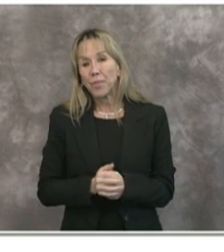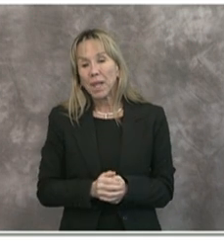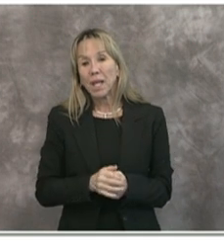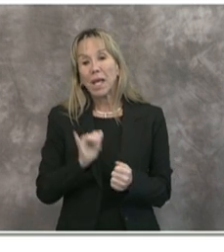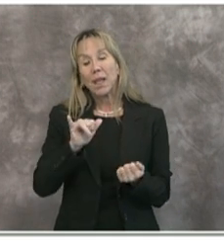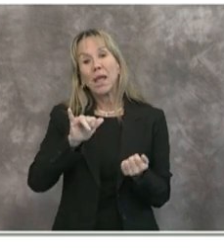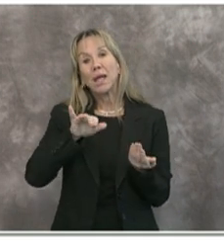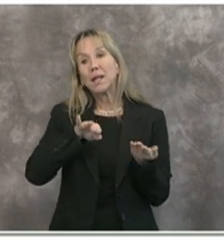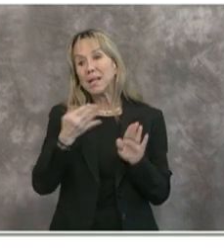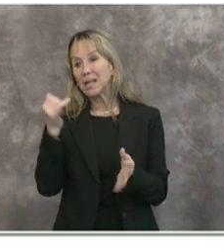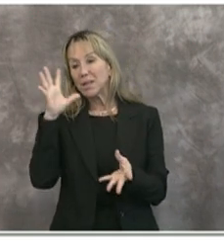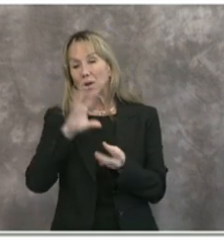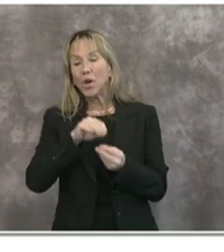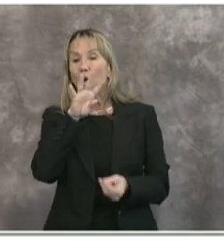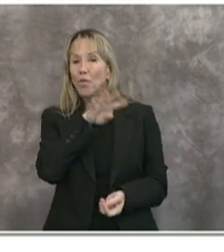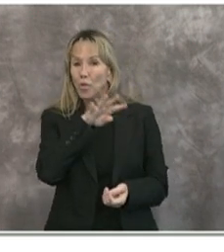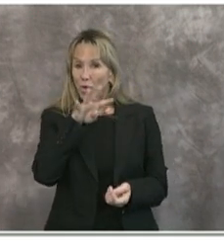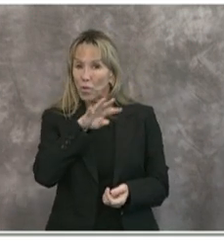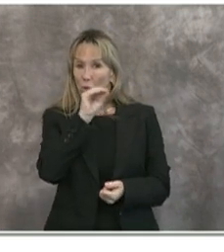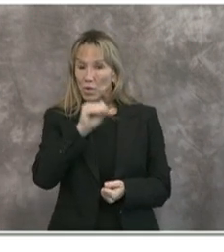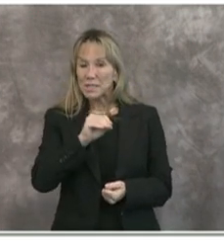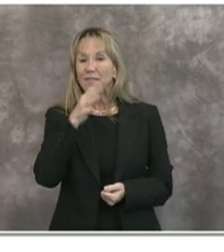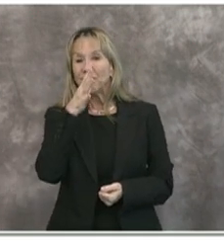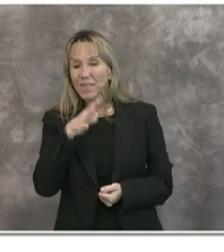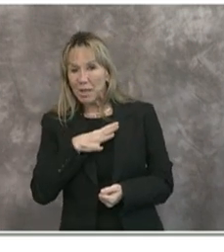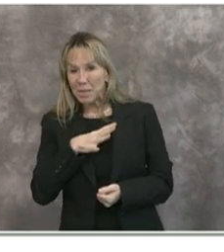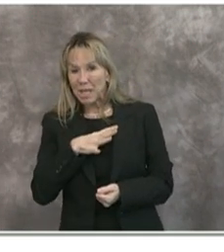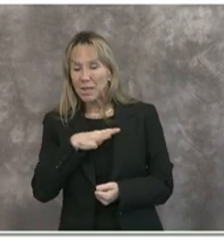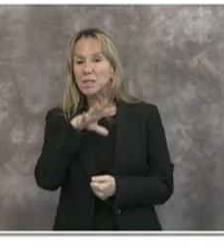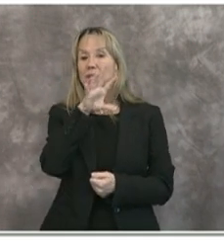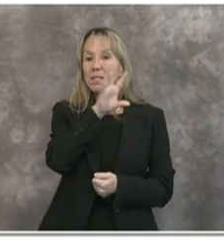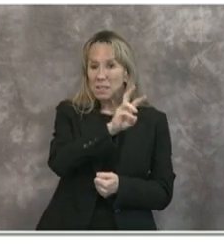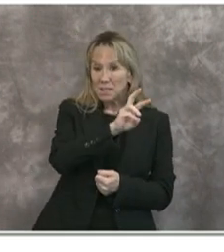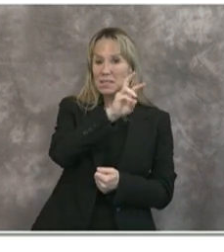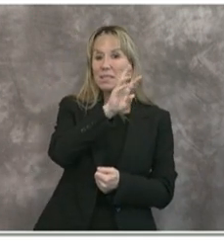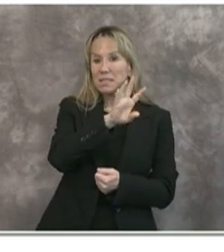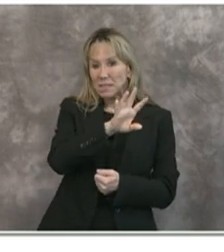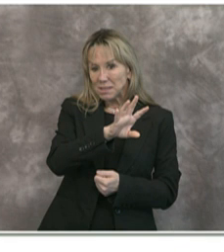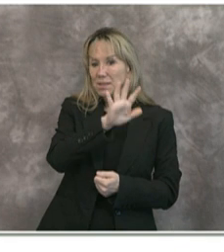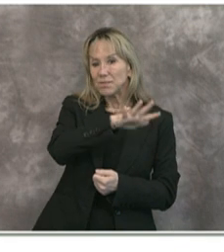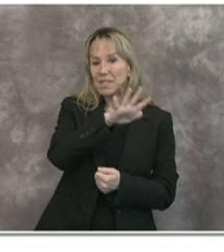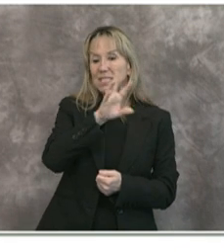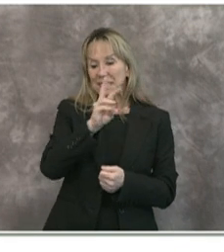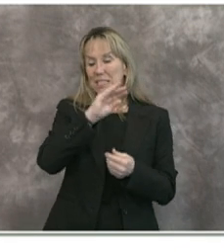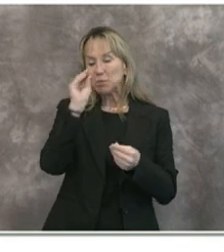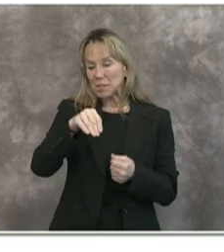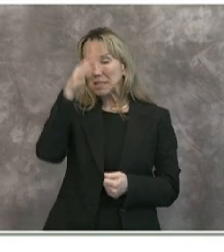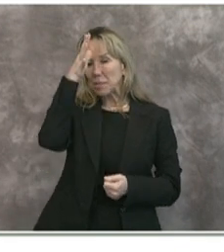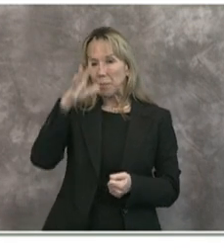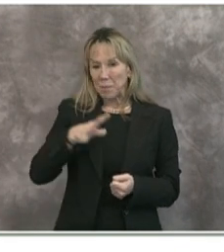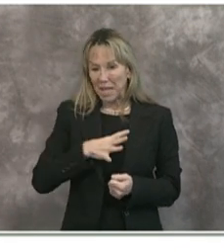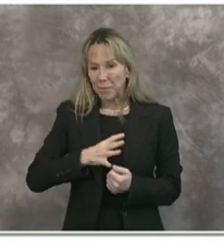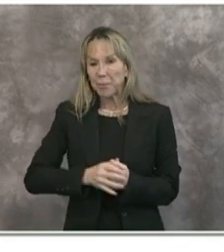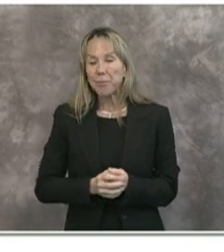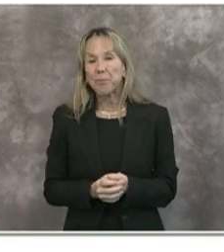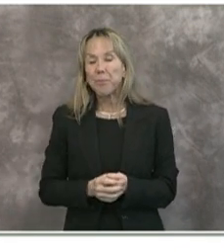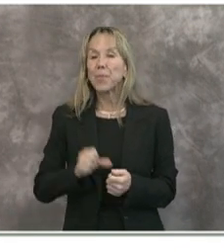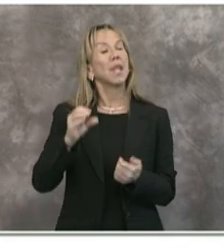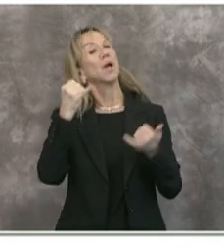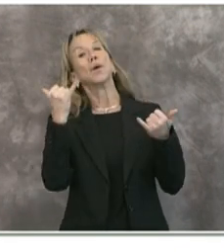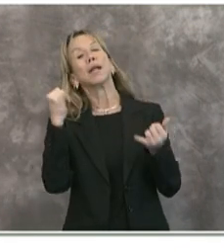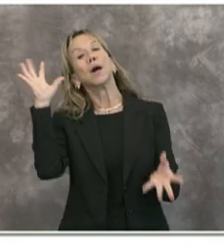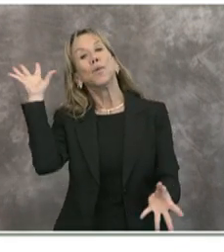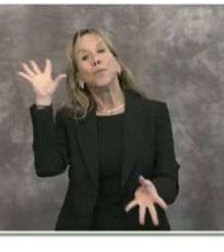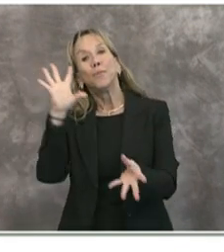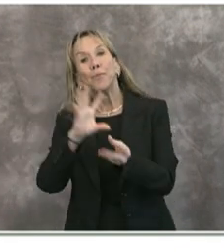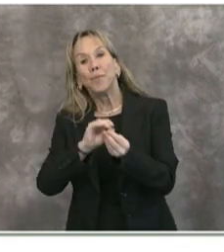were female, 56% were male. And regarding race and ethnicity, we have 93% of the 150